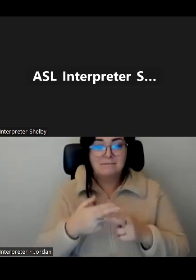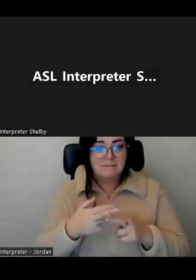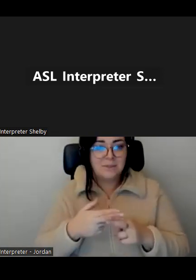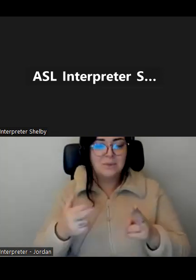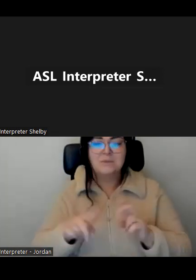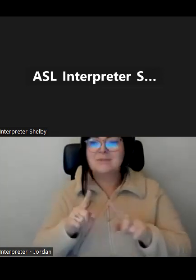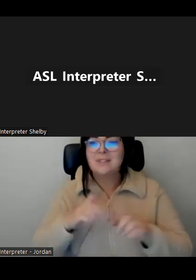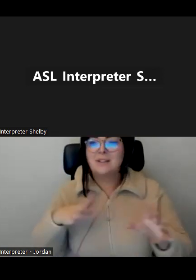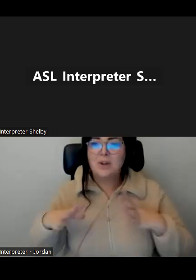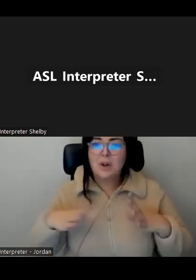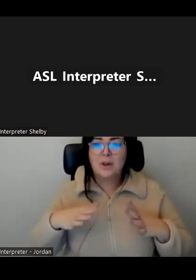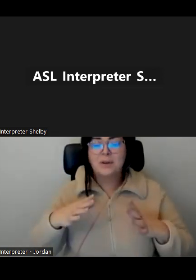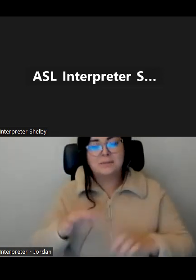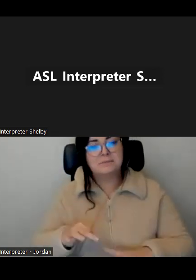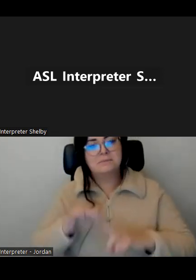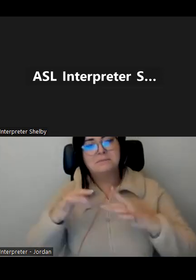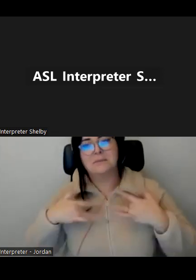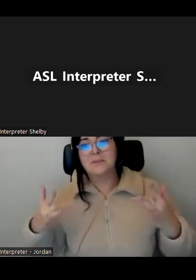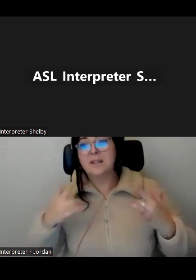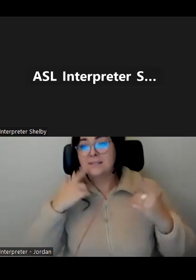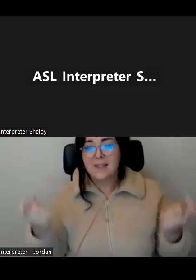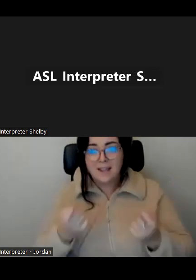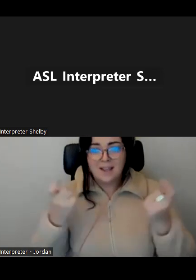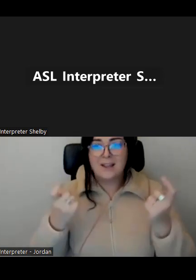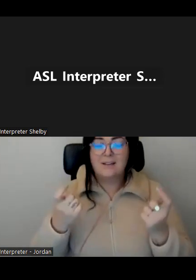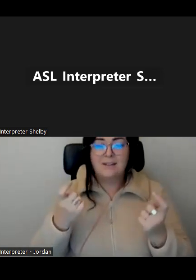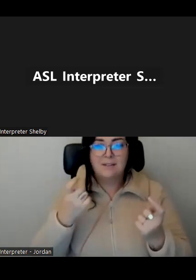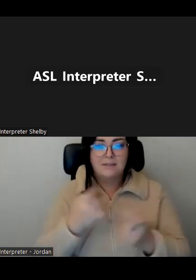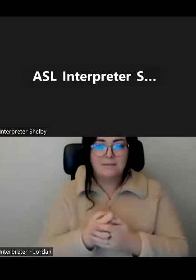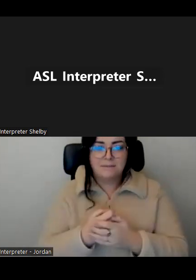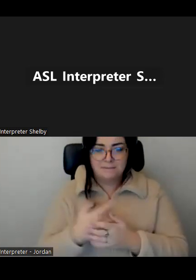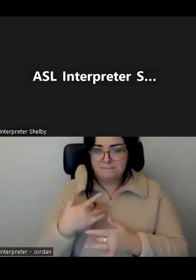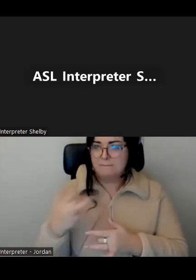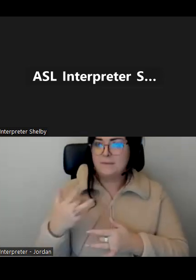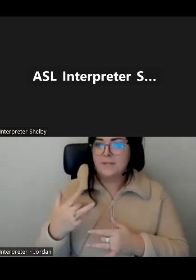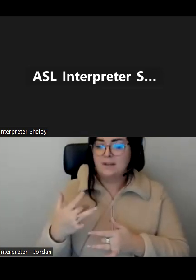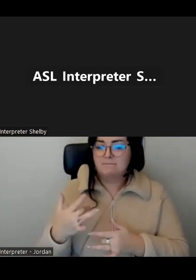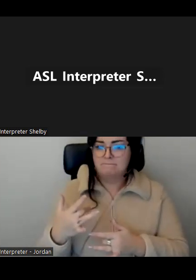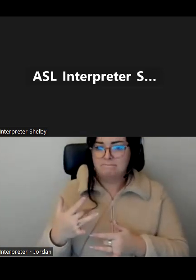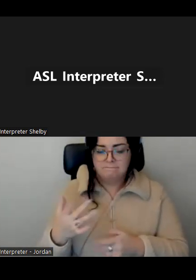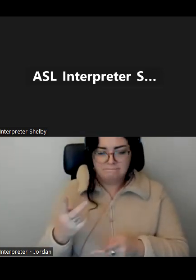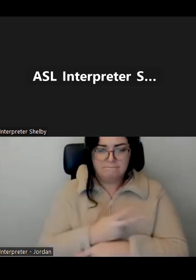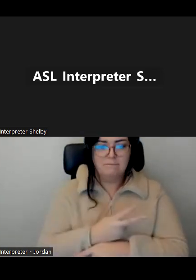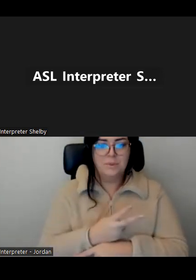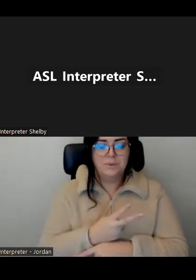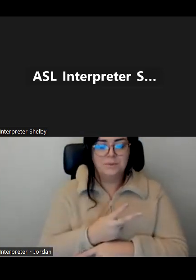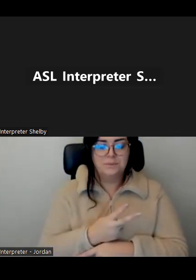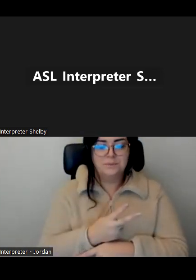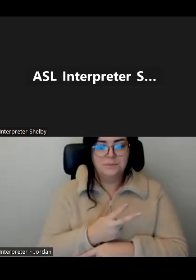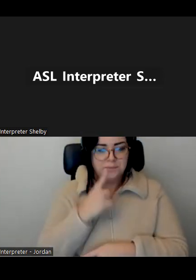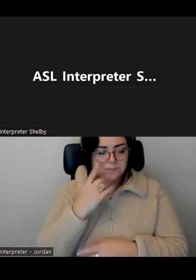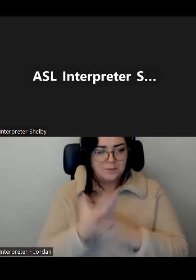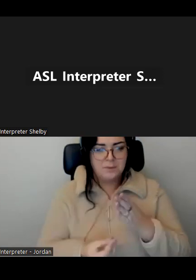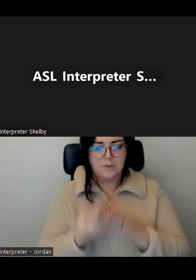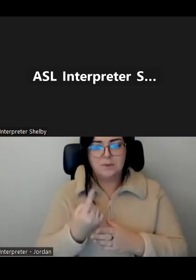holidays, special events, anniversaries can be a more difficult time when you've lost a loved one, but it's also a great time to really